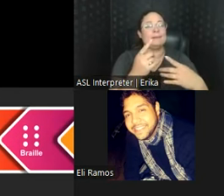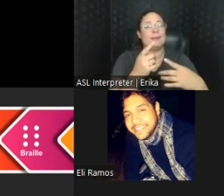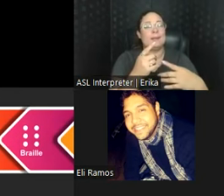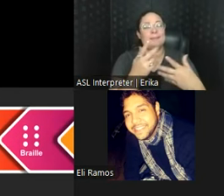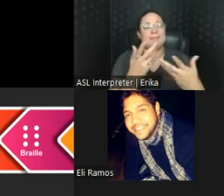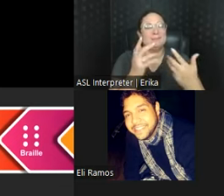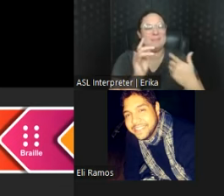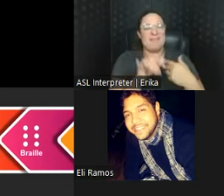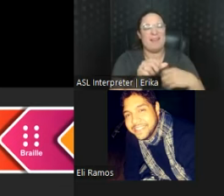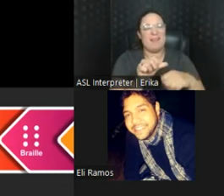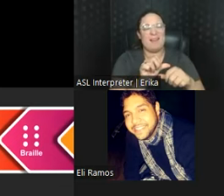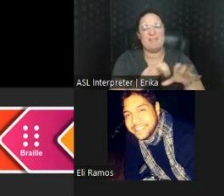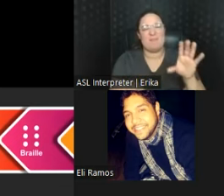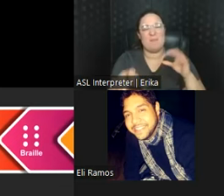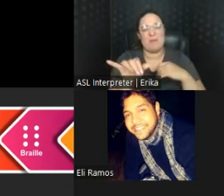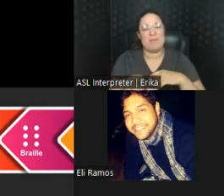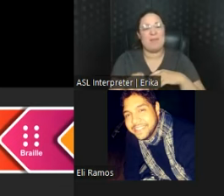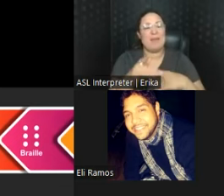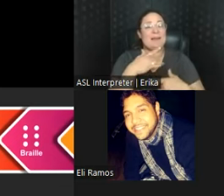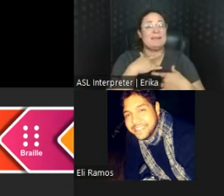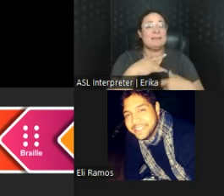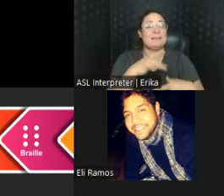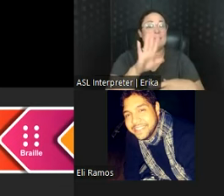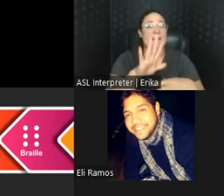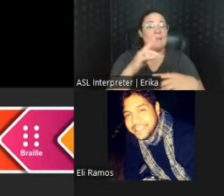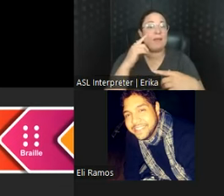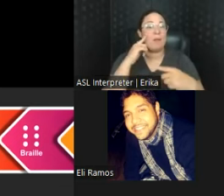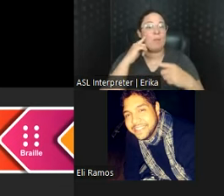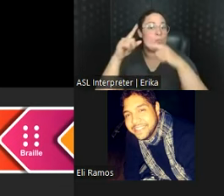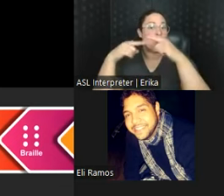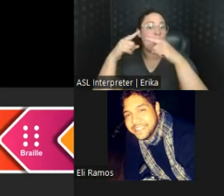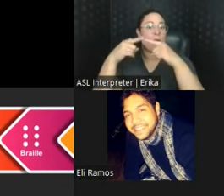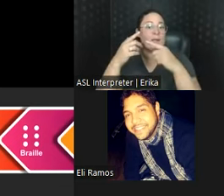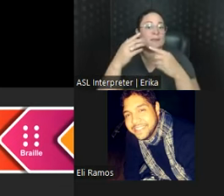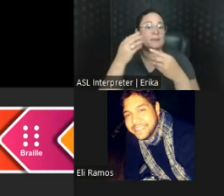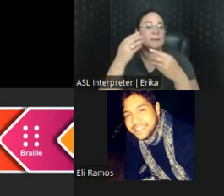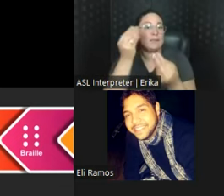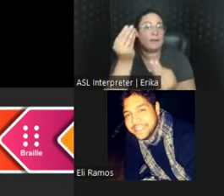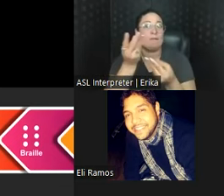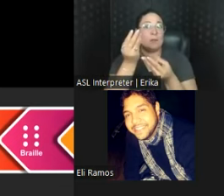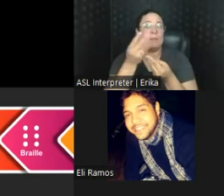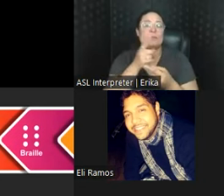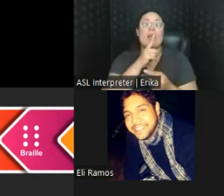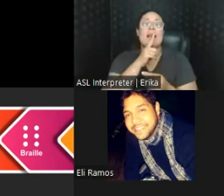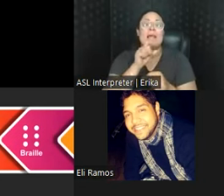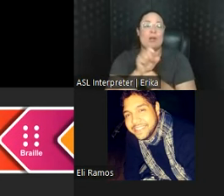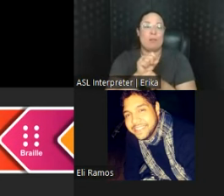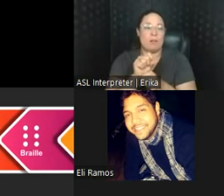of thing. They tend to process information very very linearly, very